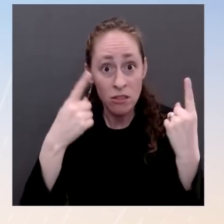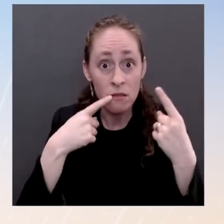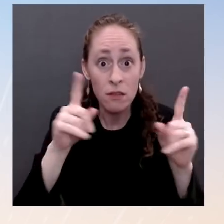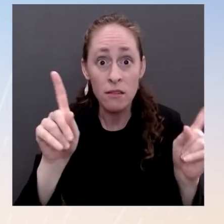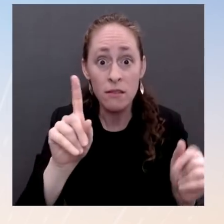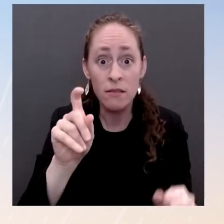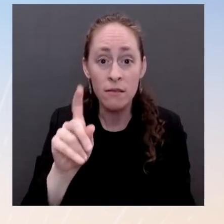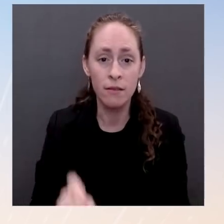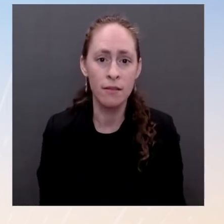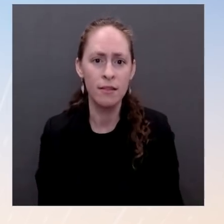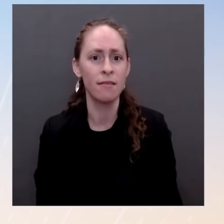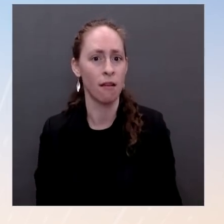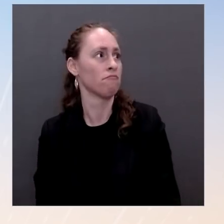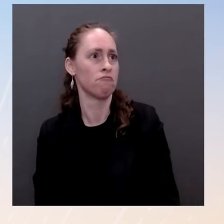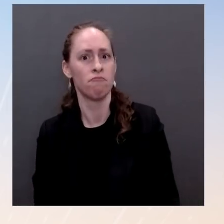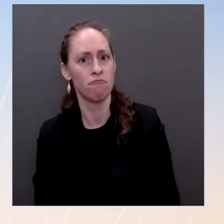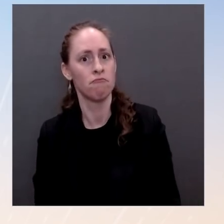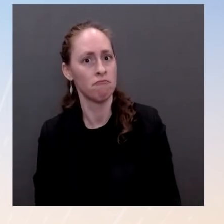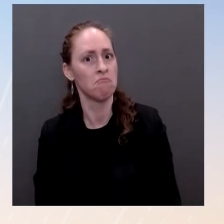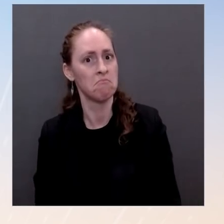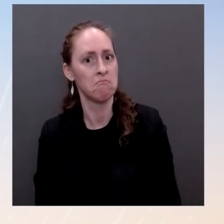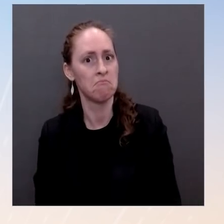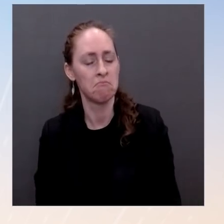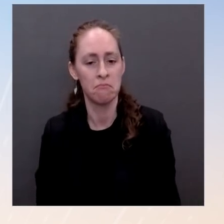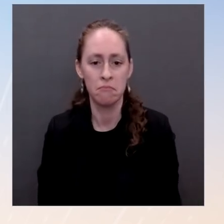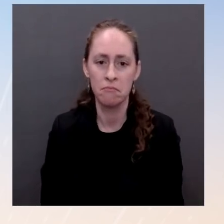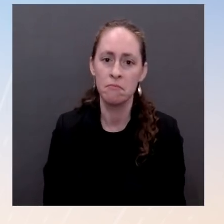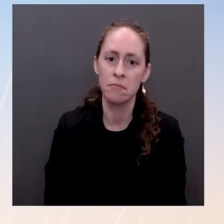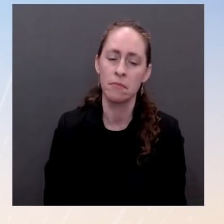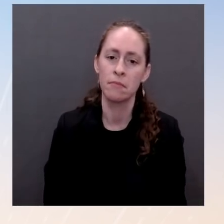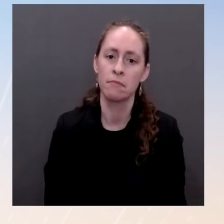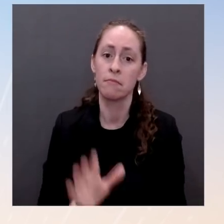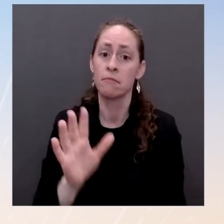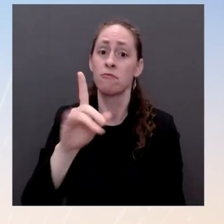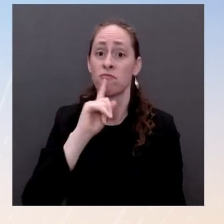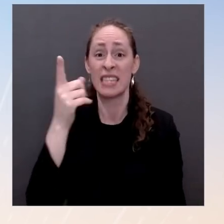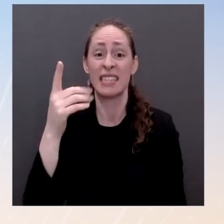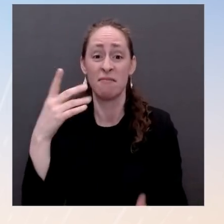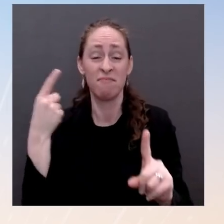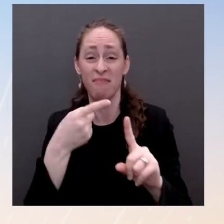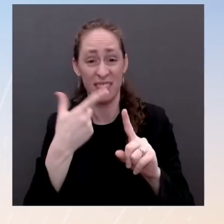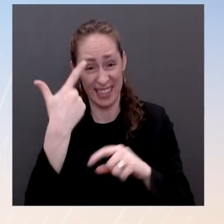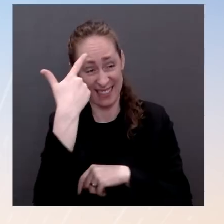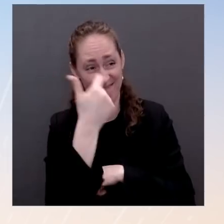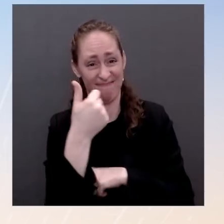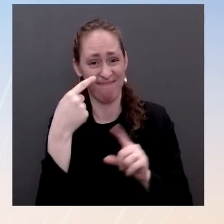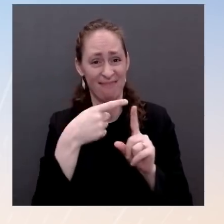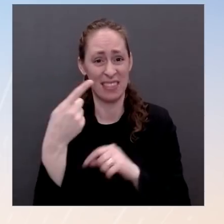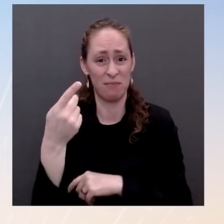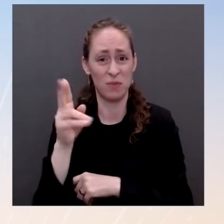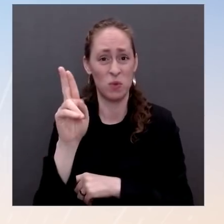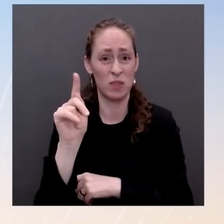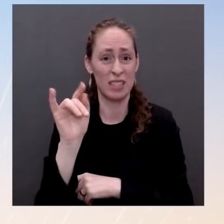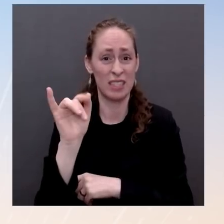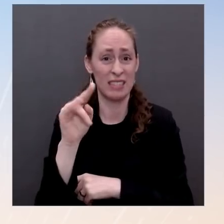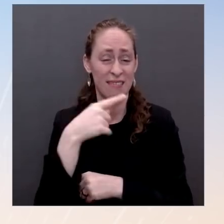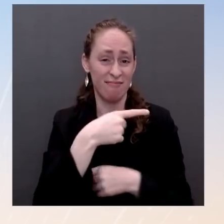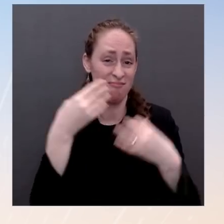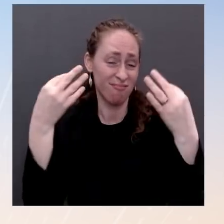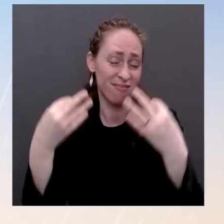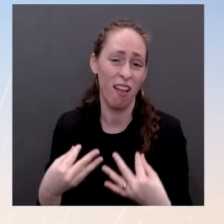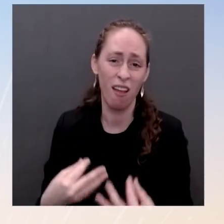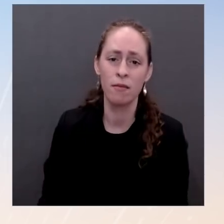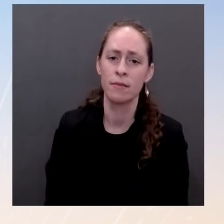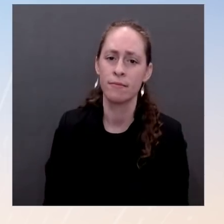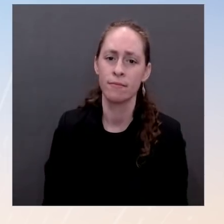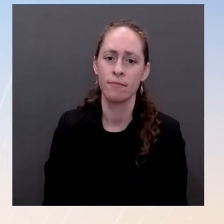that this is ultimately up to President Putin. And every step we've taken up to date over the last weeks and even months to